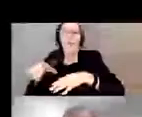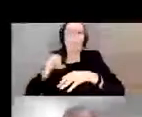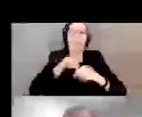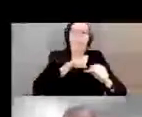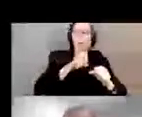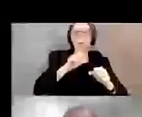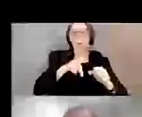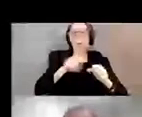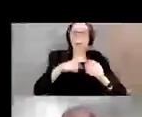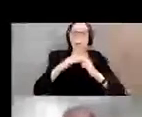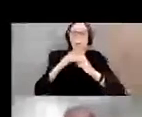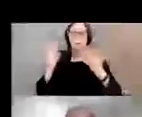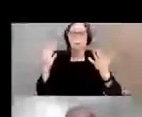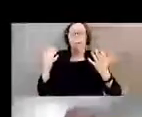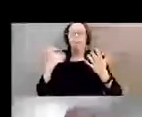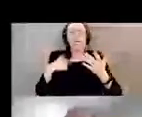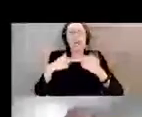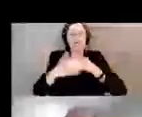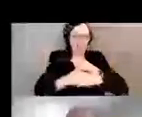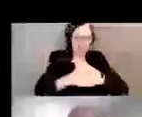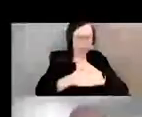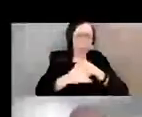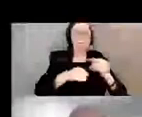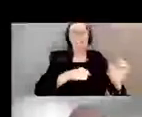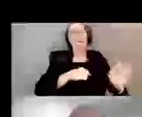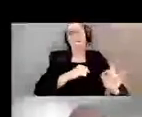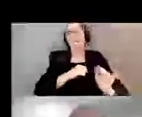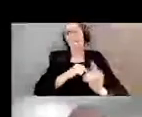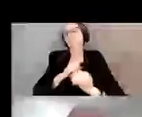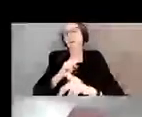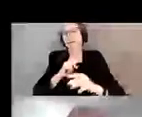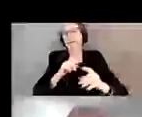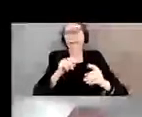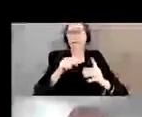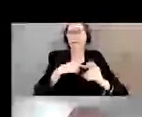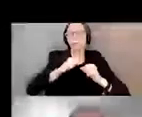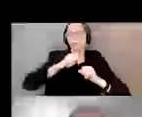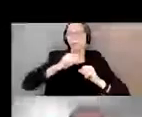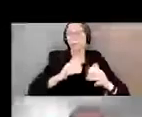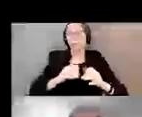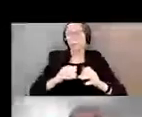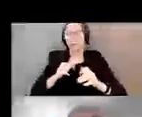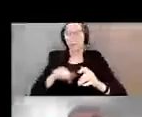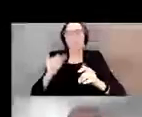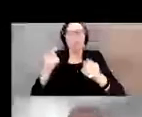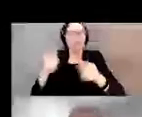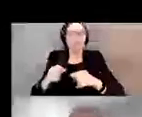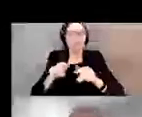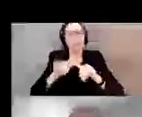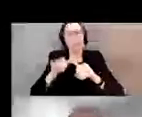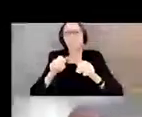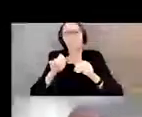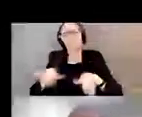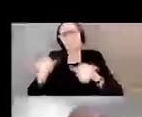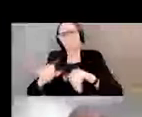cities. The countryside then goes back to those resistance groups. This is a pattern that happens with the Soviets. It is a pattern that will happen